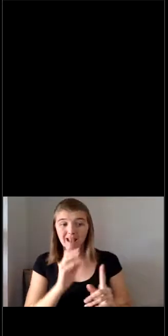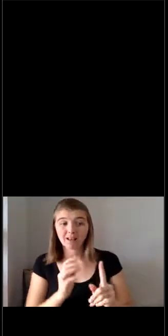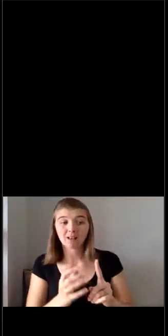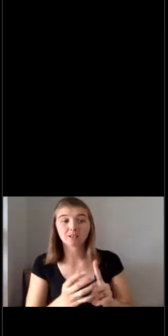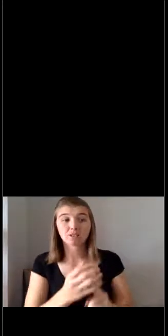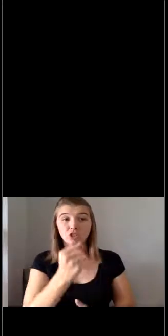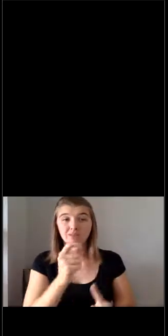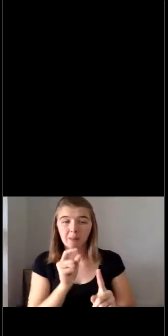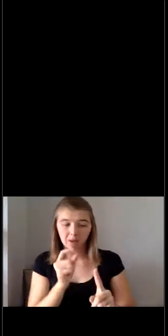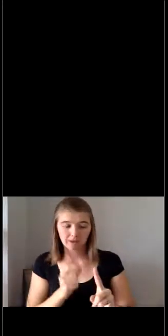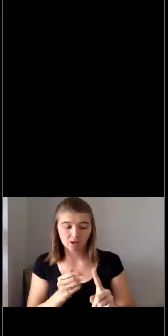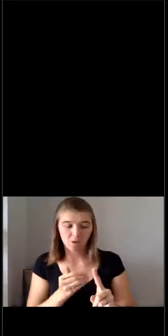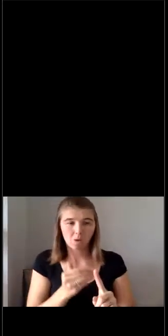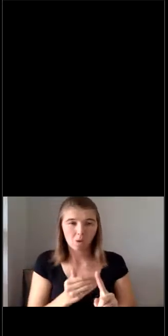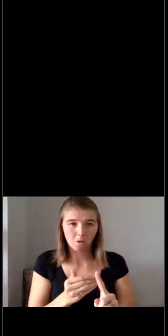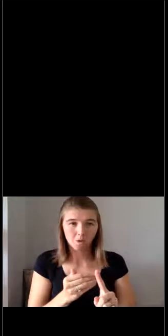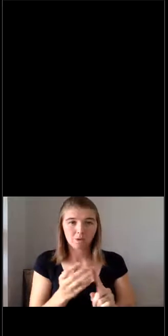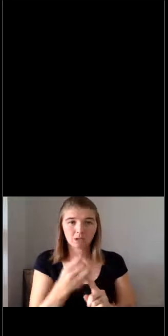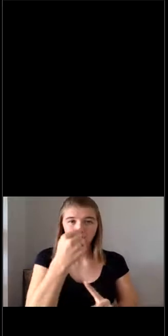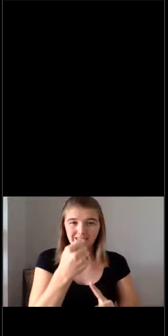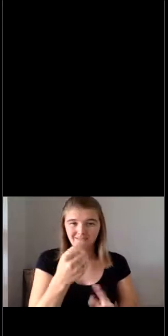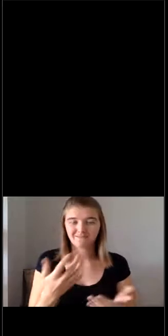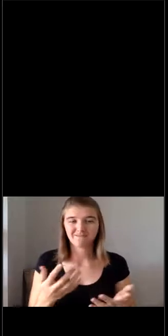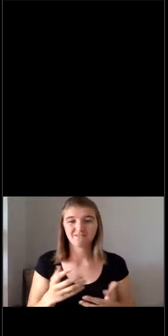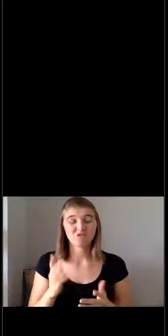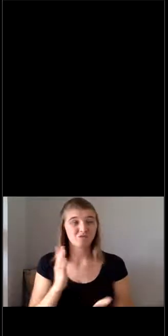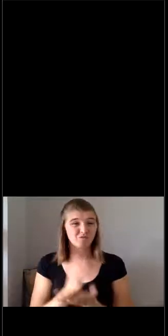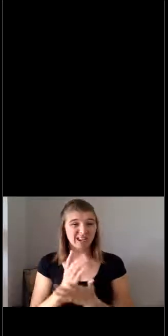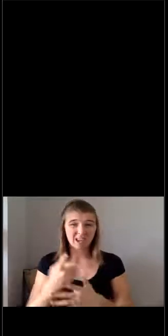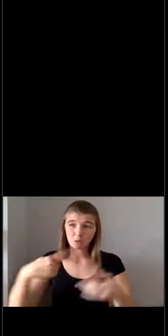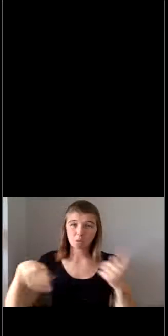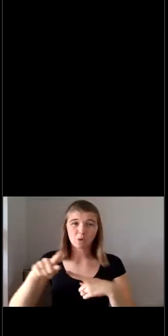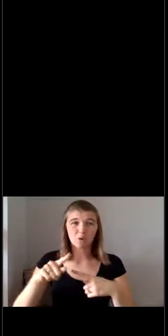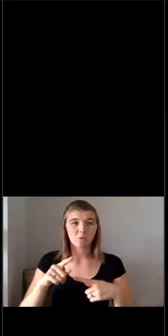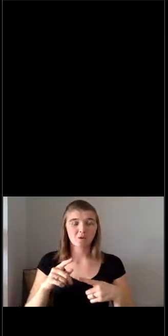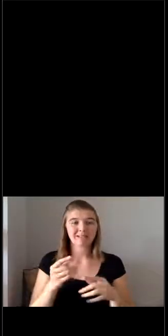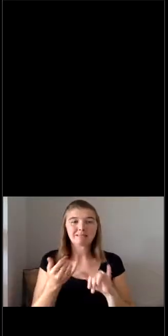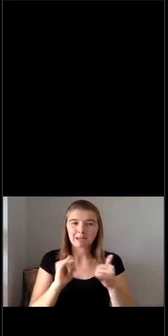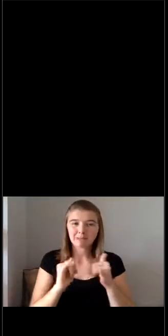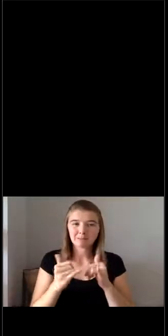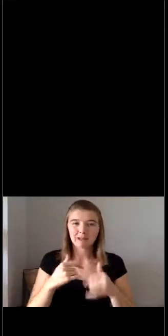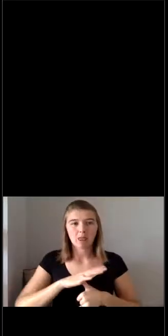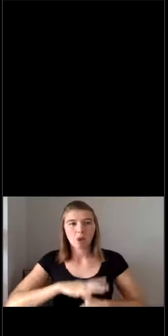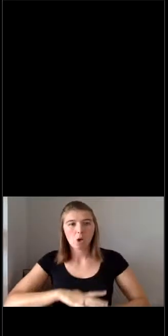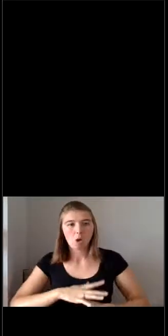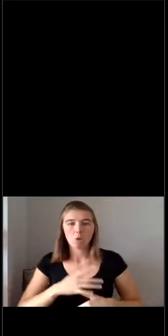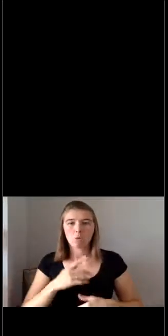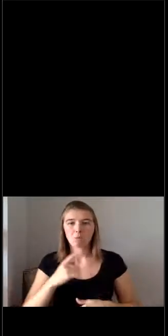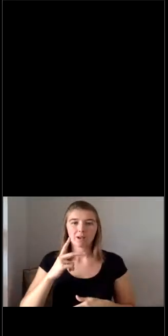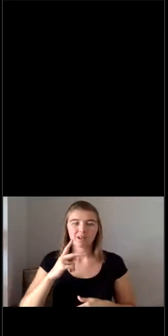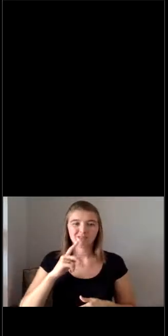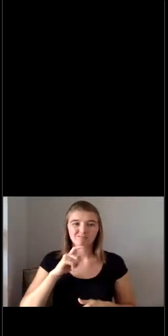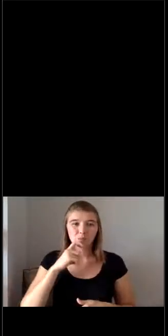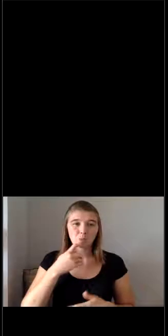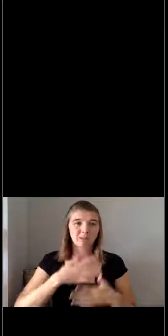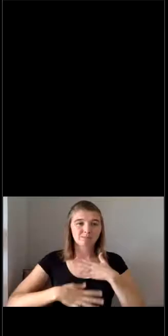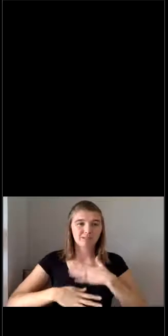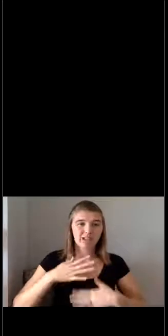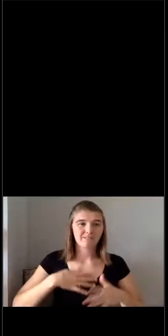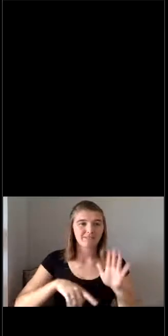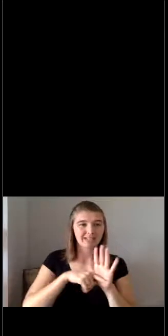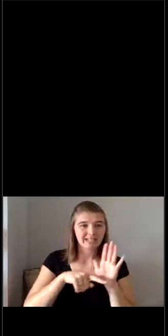overwhelmed, we repeat the same behaviors every day, hoping somehow there'll be a different outcome. I'm always intrigued doing this, talking about